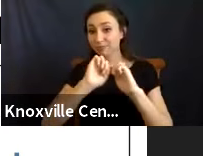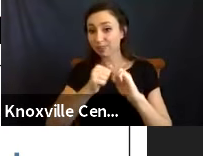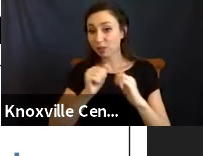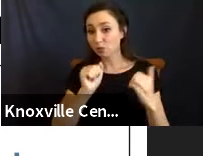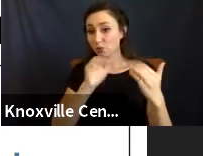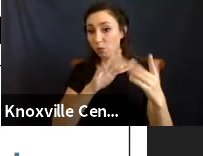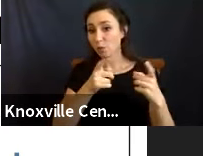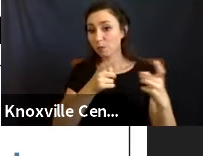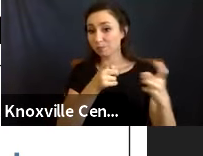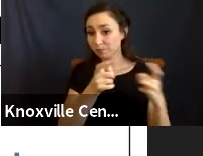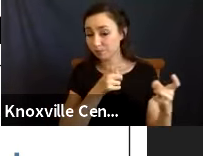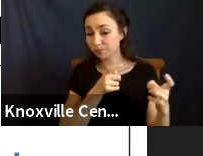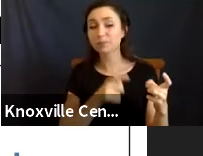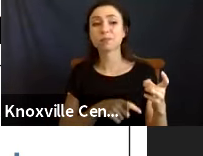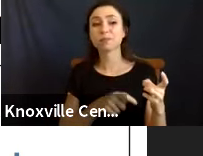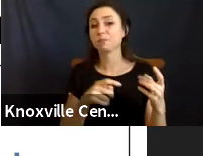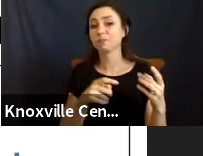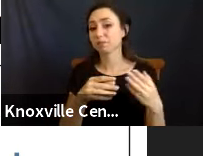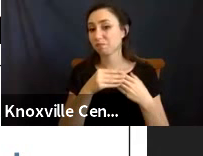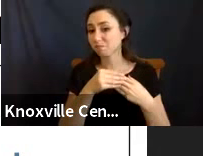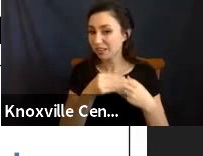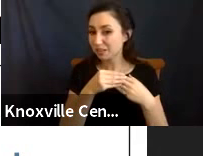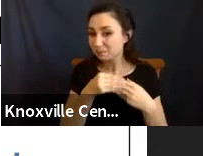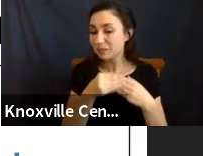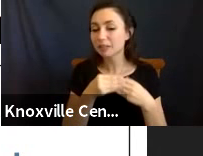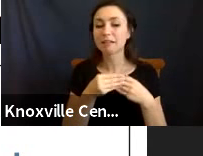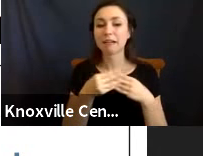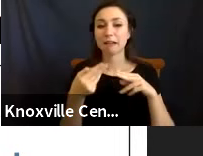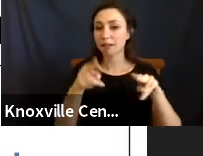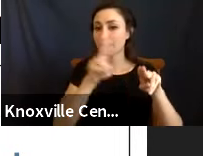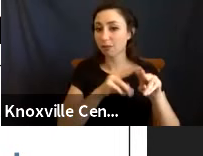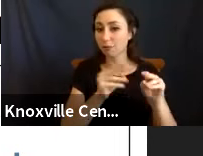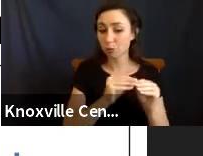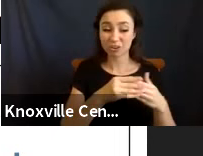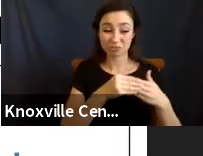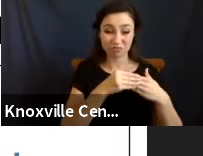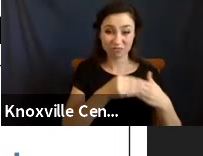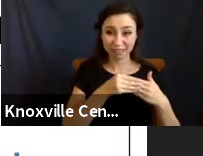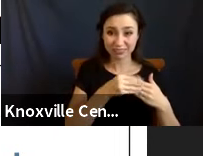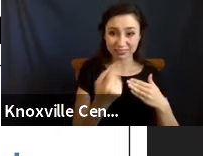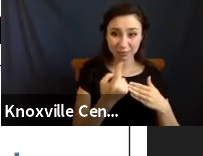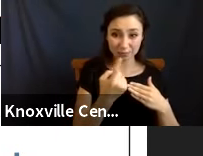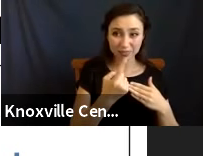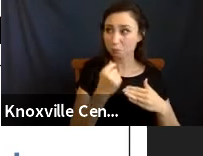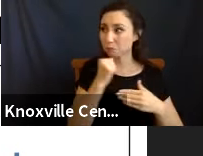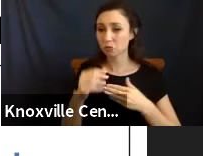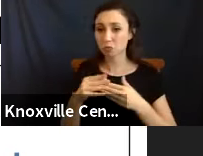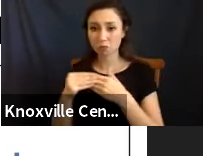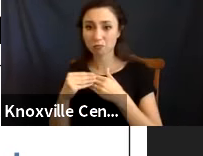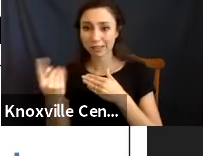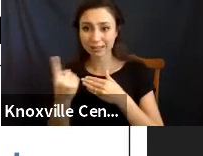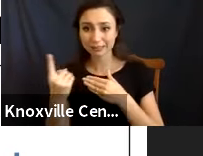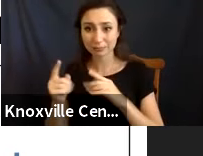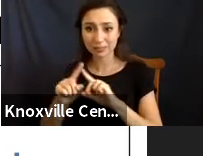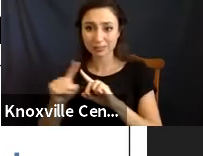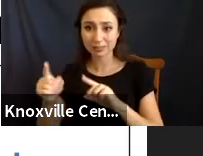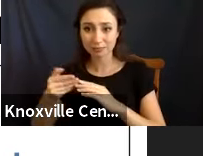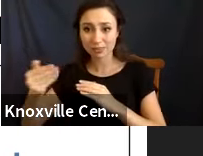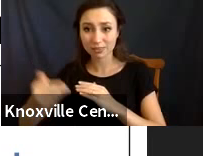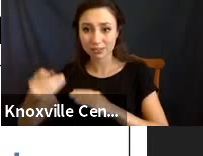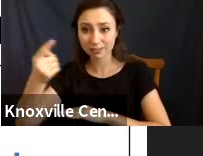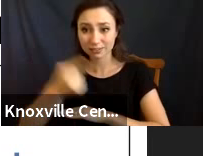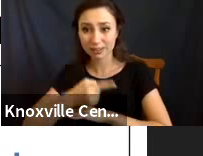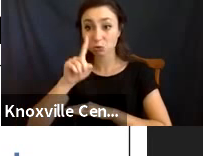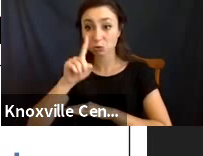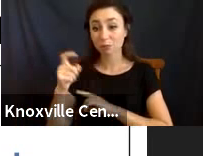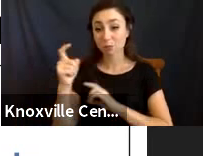and relaxation and increase is you relax something and then you don't relax something else the next day, because you have to give it a